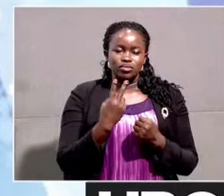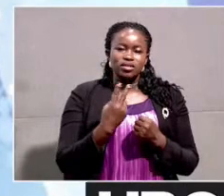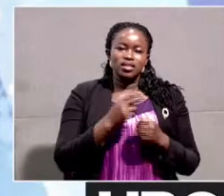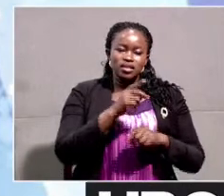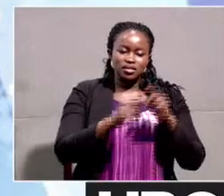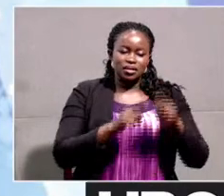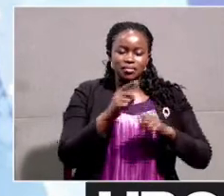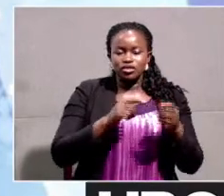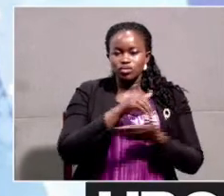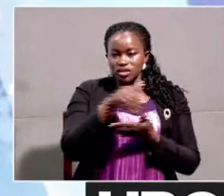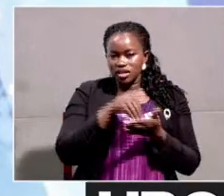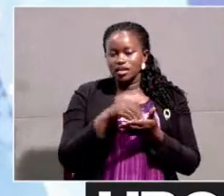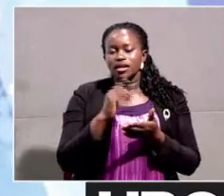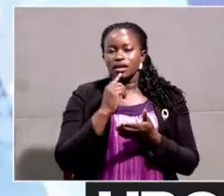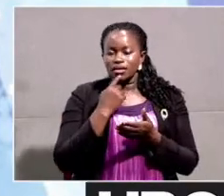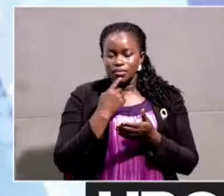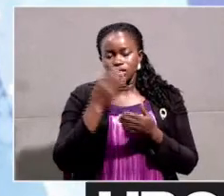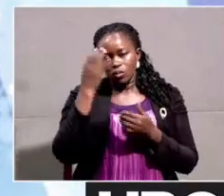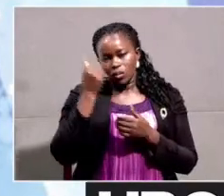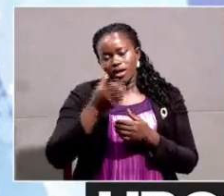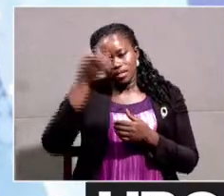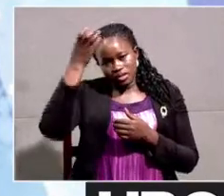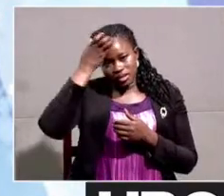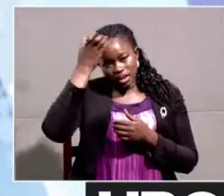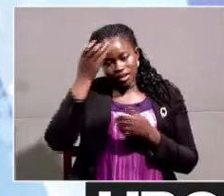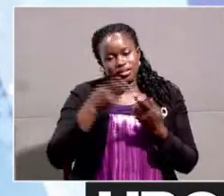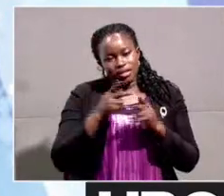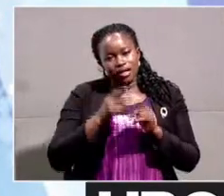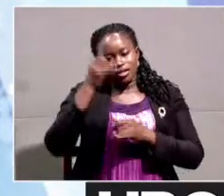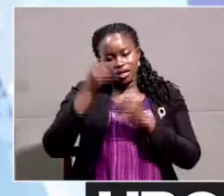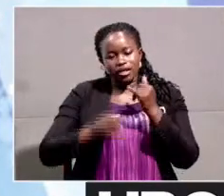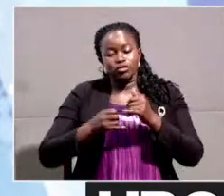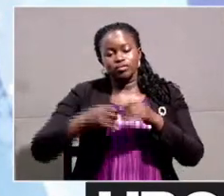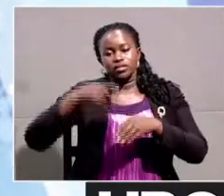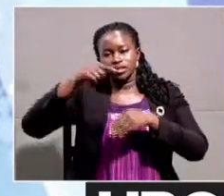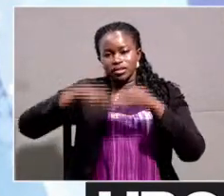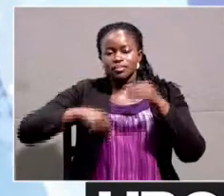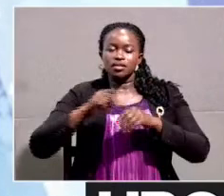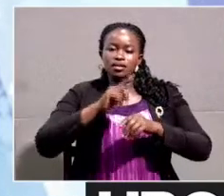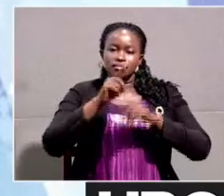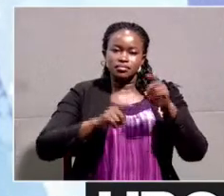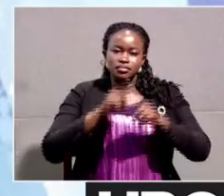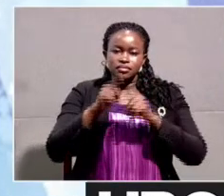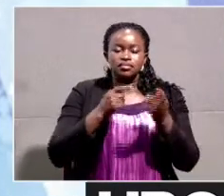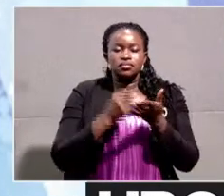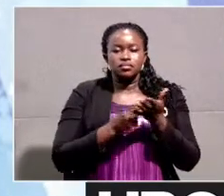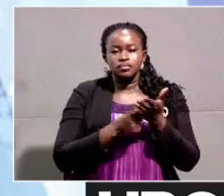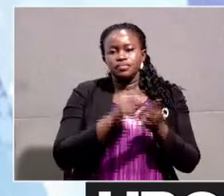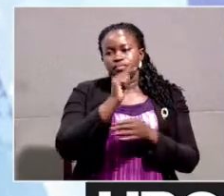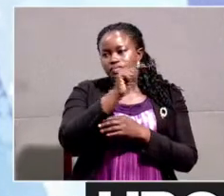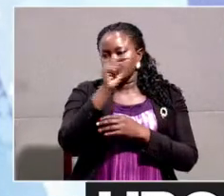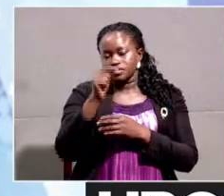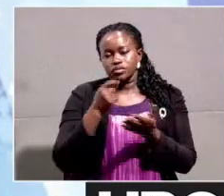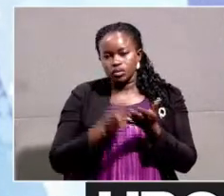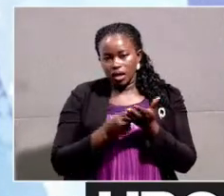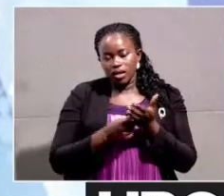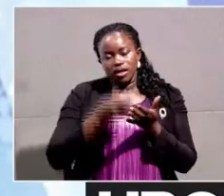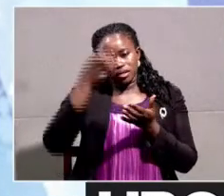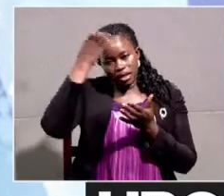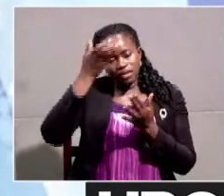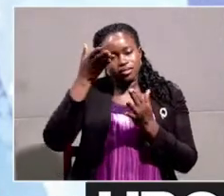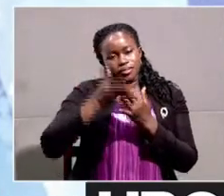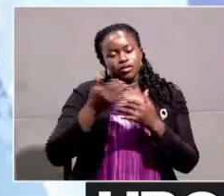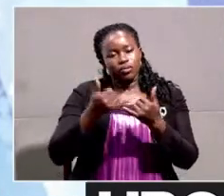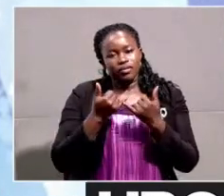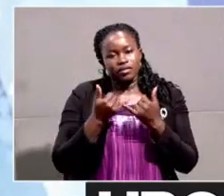Karamoja sub-region as nurses and midwives start their end of semester exams across the country. The Ugandan Nurses and Midwifery